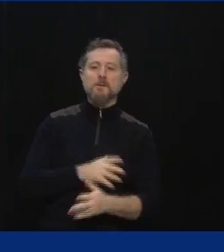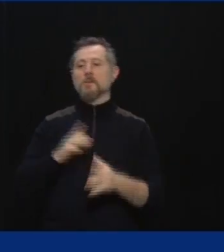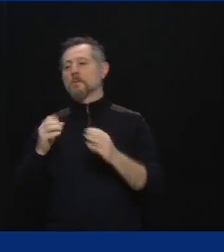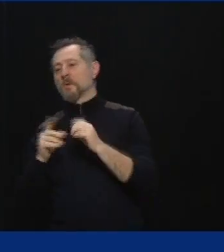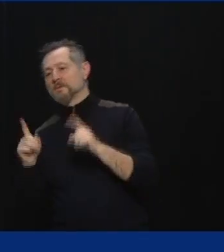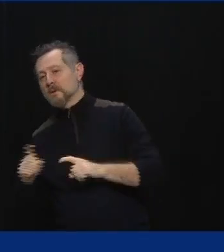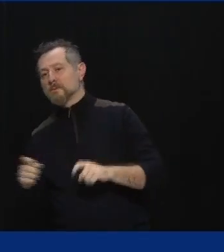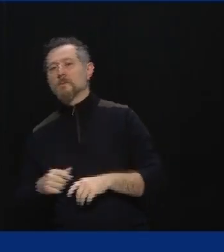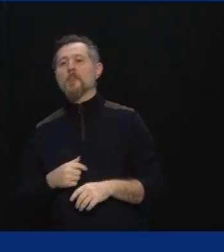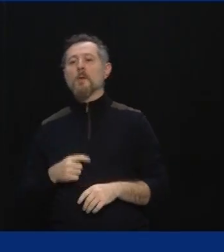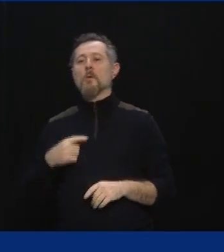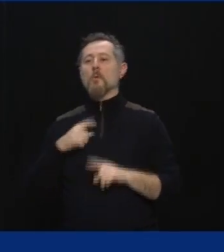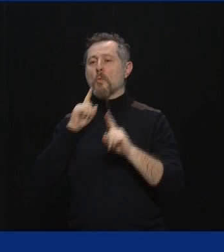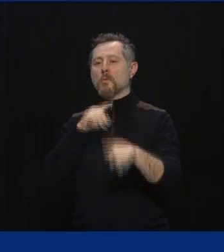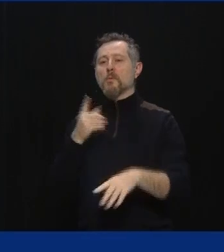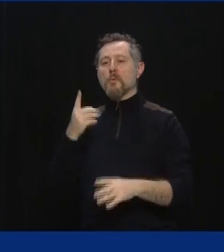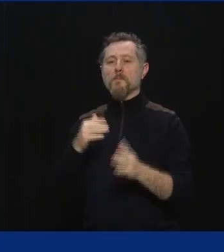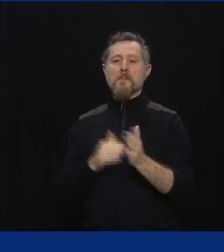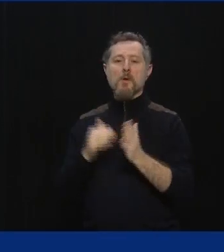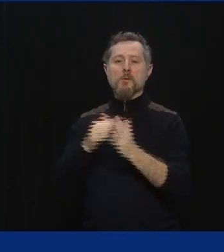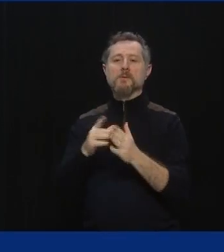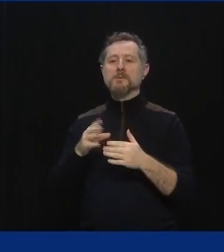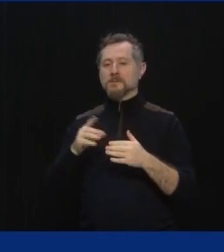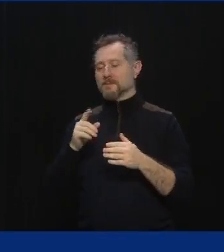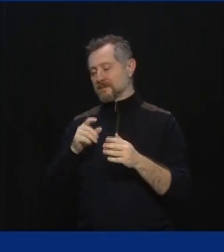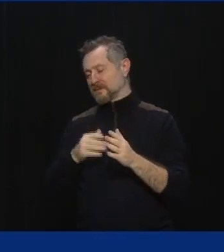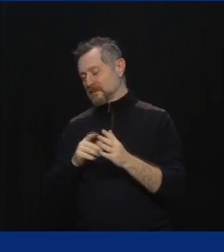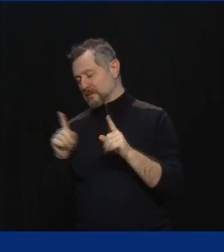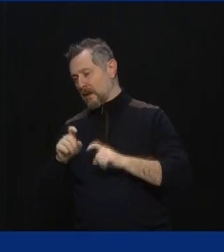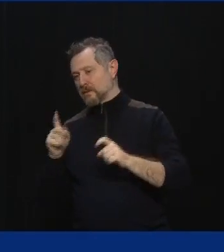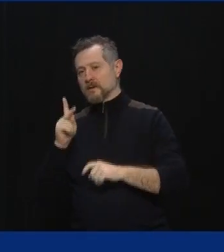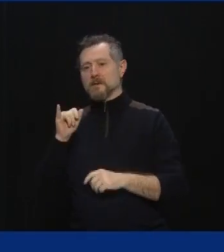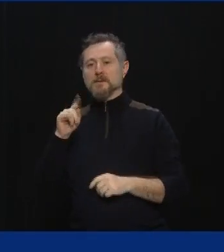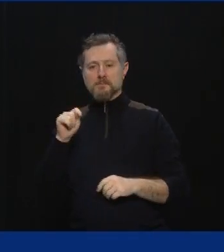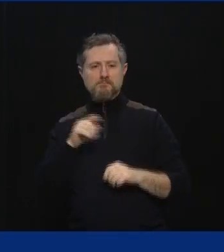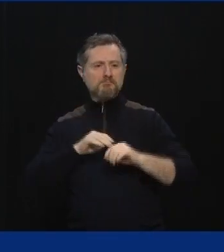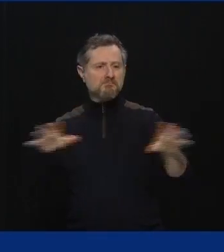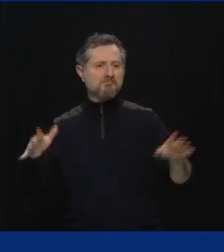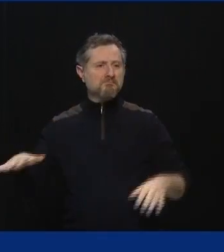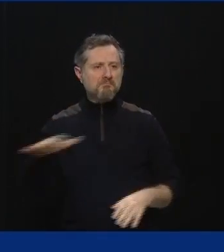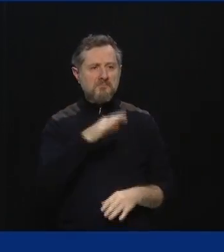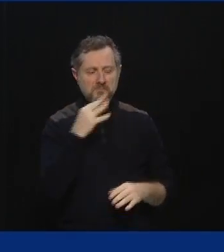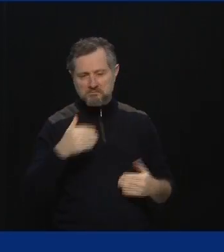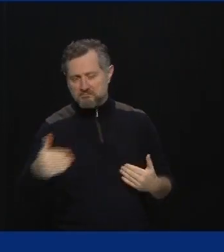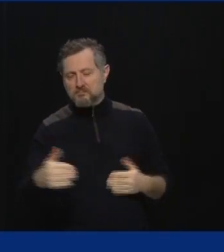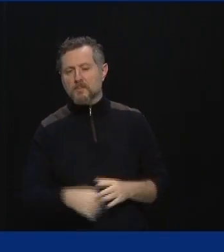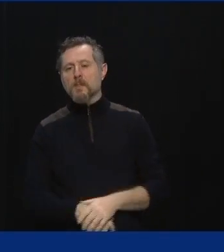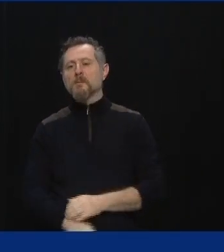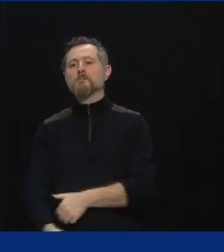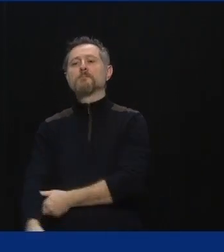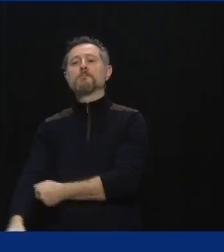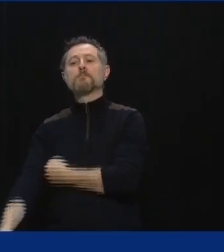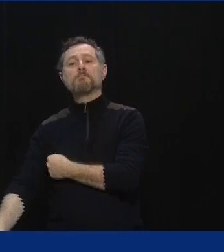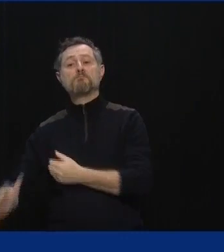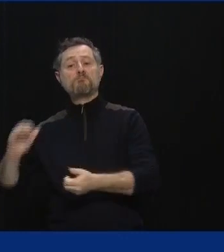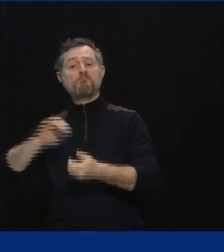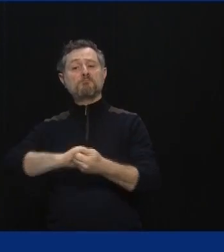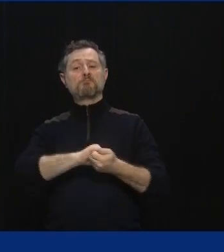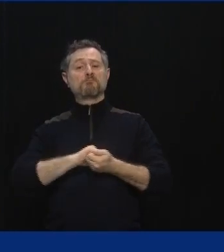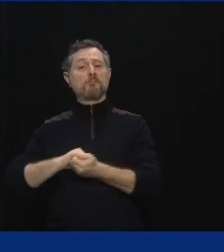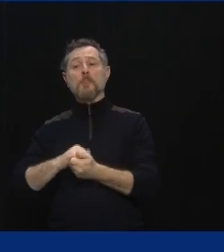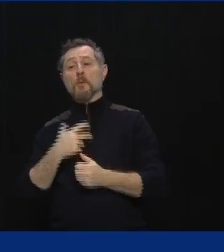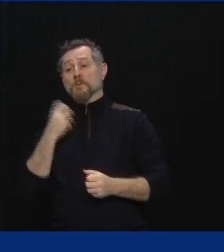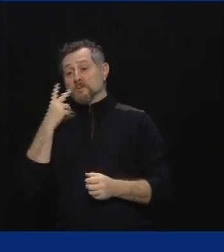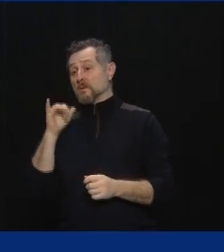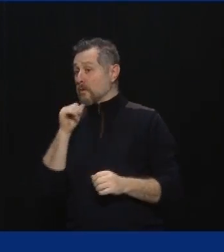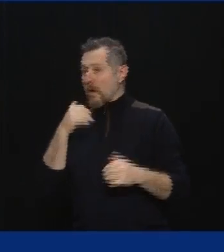ordered a million testing kits to go over to counties where they want them. So I believe that there is a strong partnership where there has not been one in the